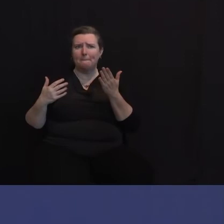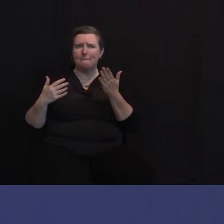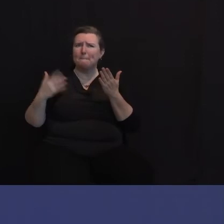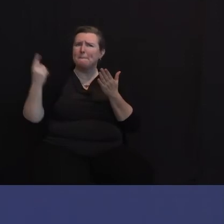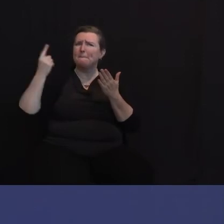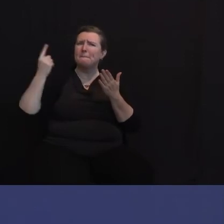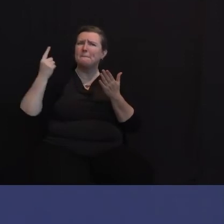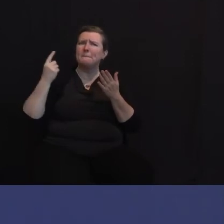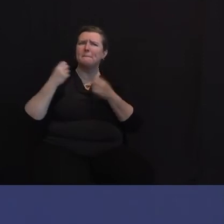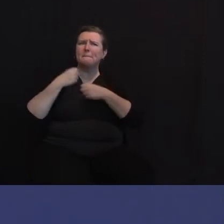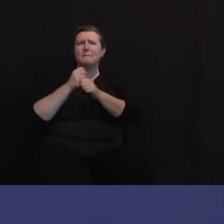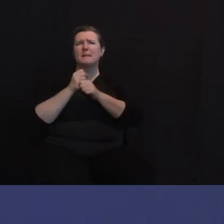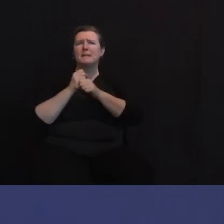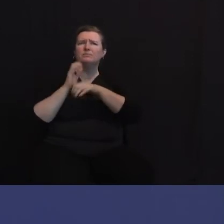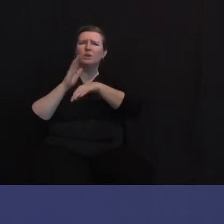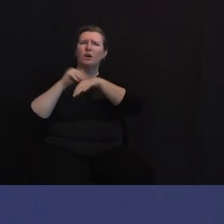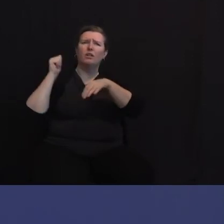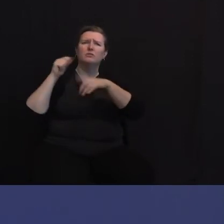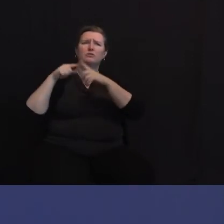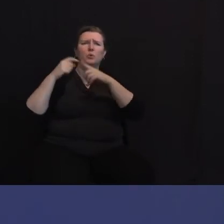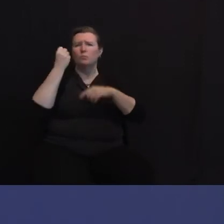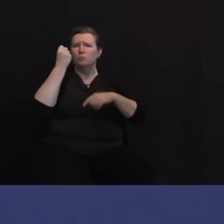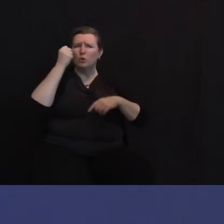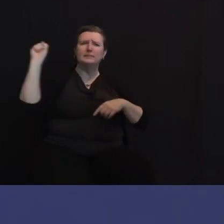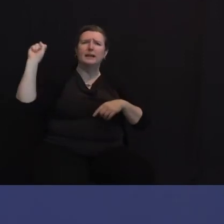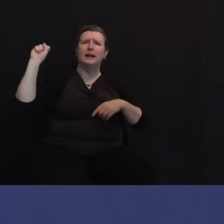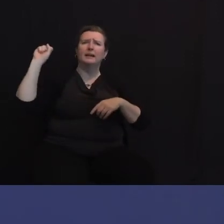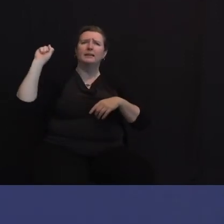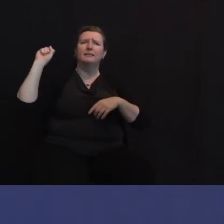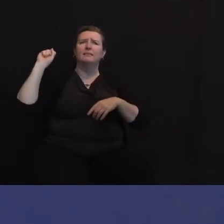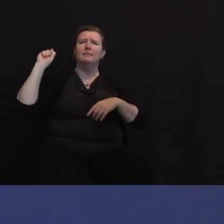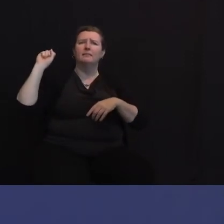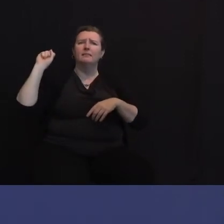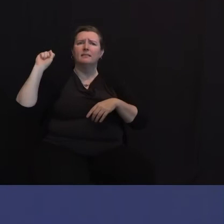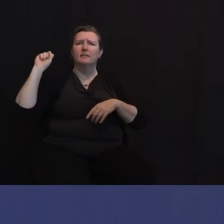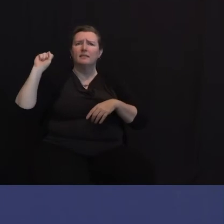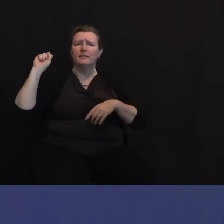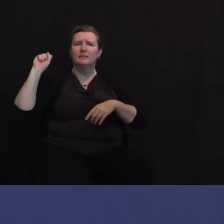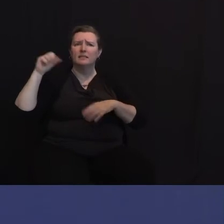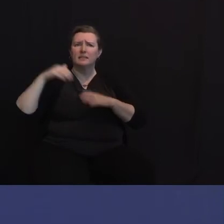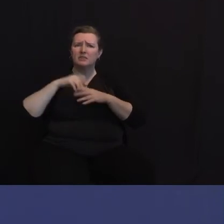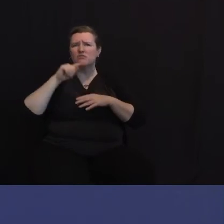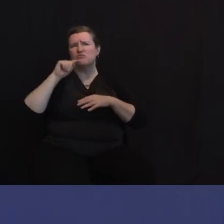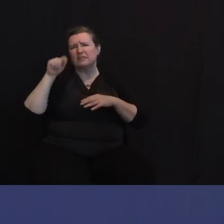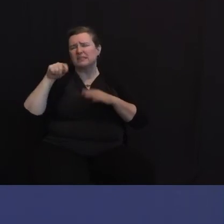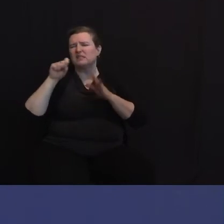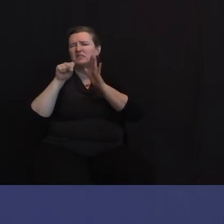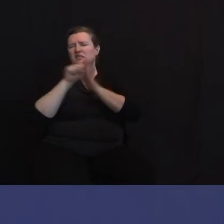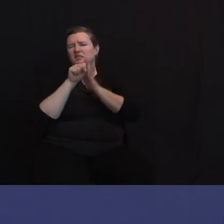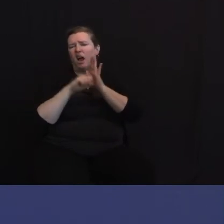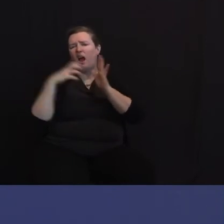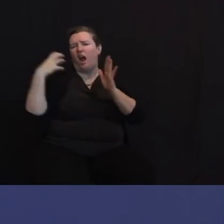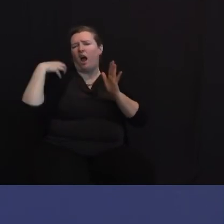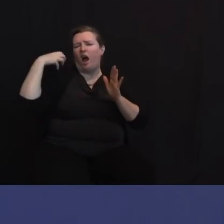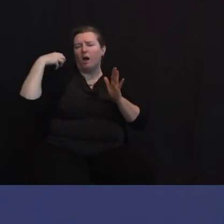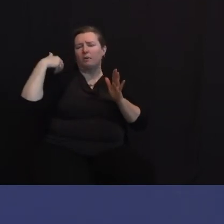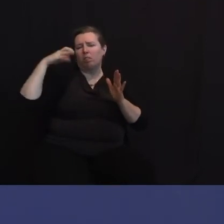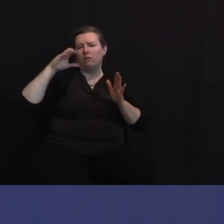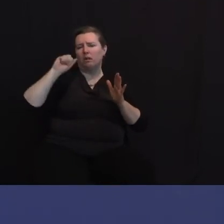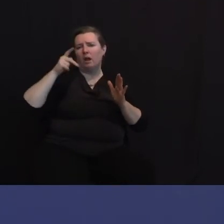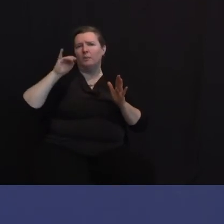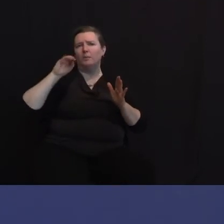the United States, the capitals in our country, including Trenton, would apply to New Jersey because of our very